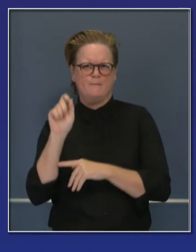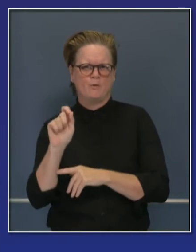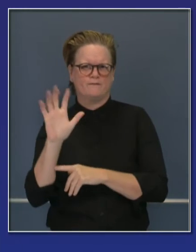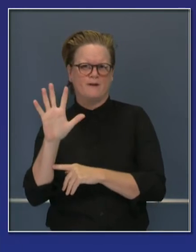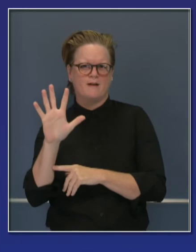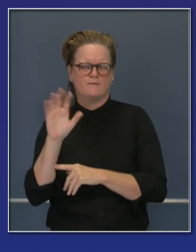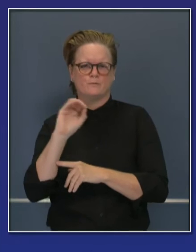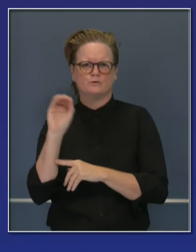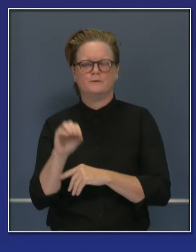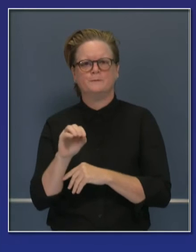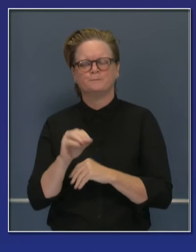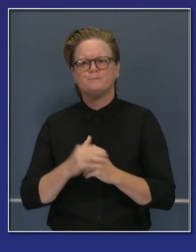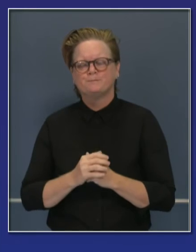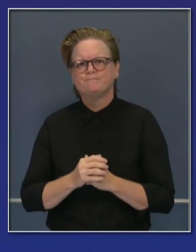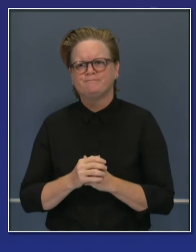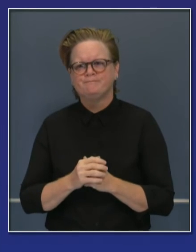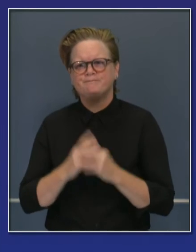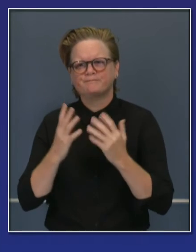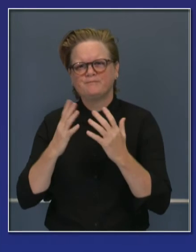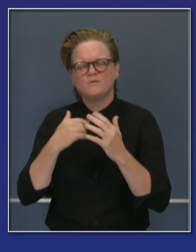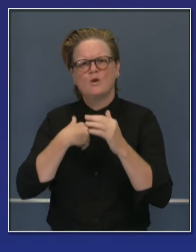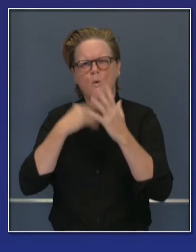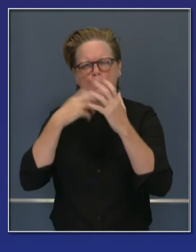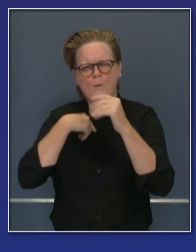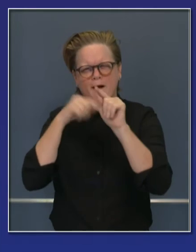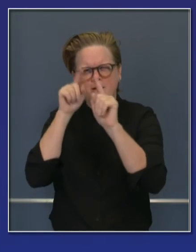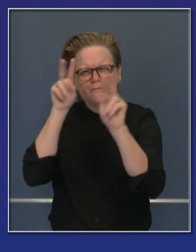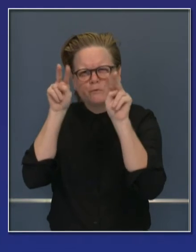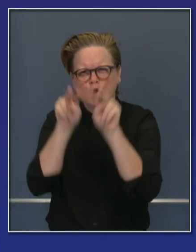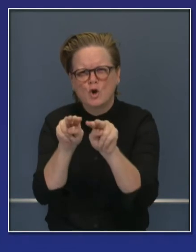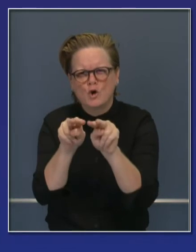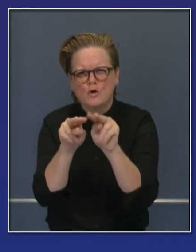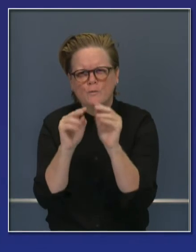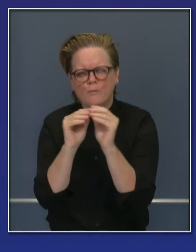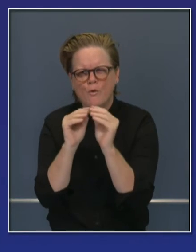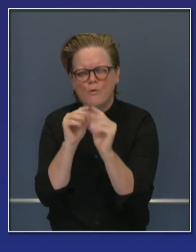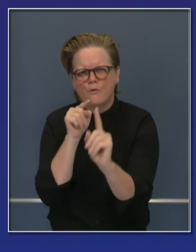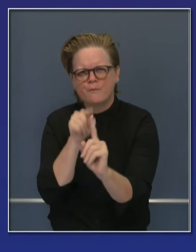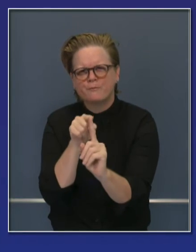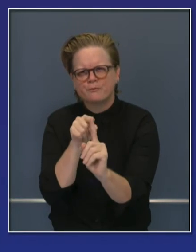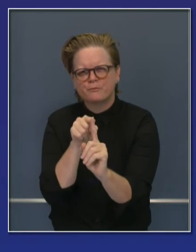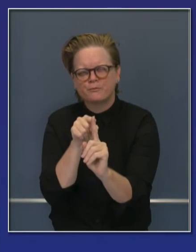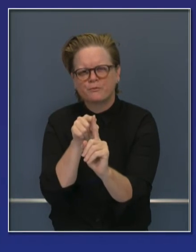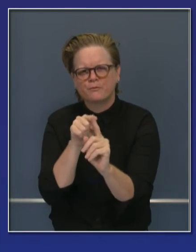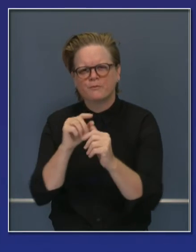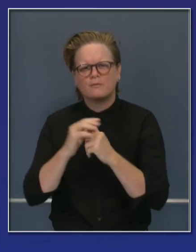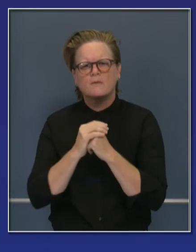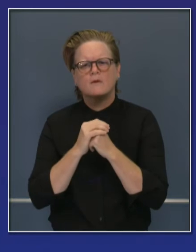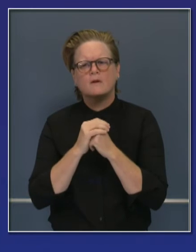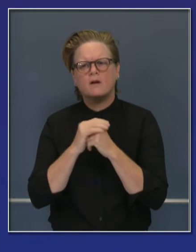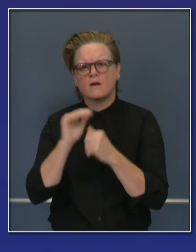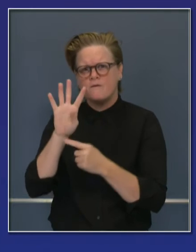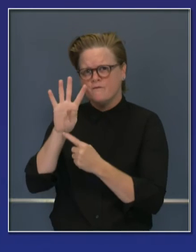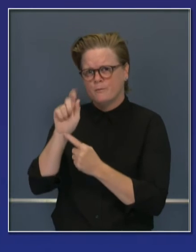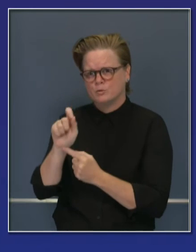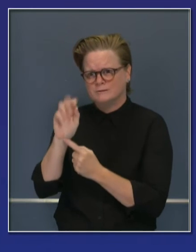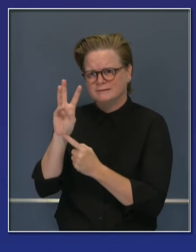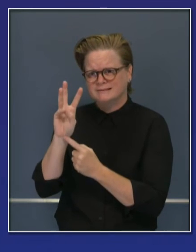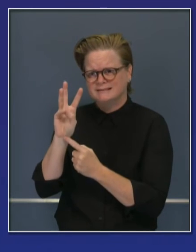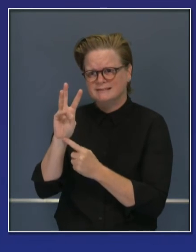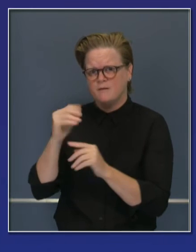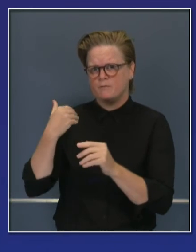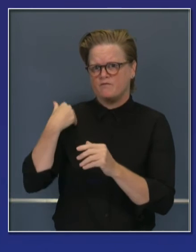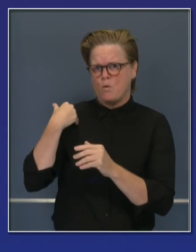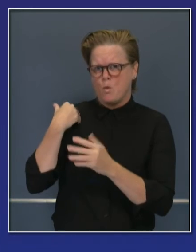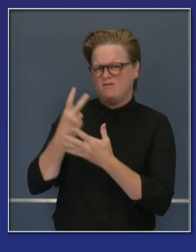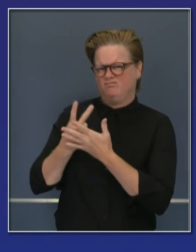14-day positivity rate. Just last week, when I updated you in the slide presentation, we were at 4.6% positivity rate.